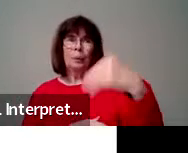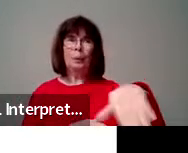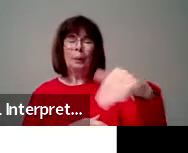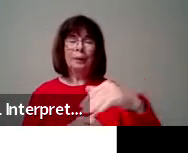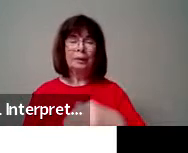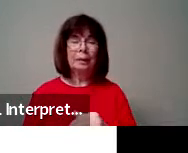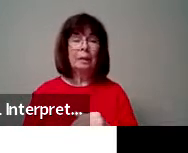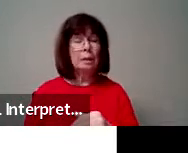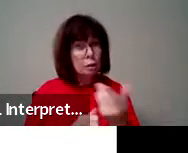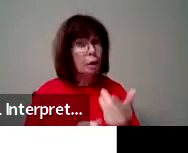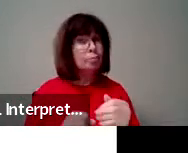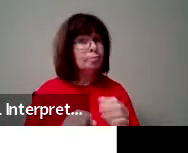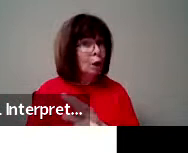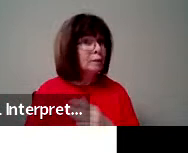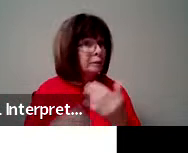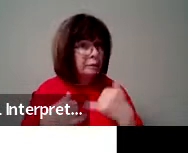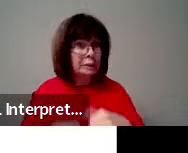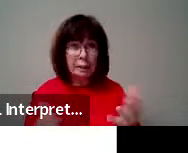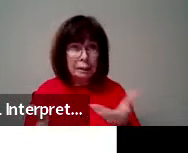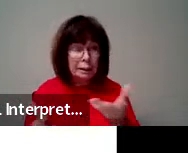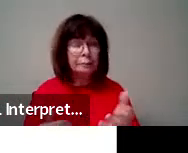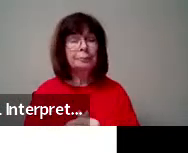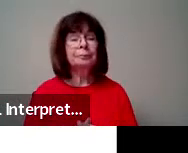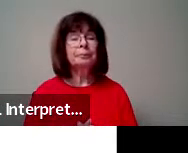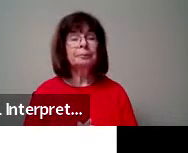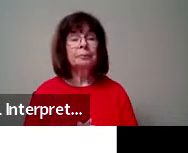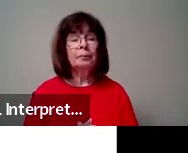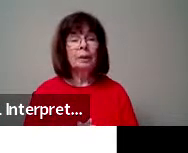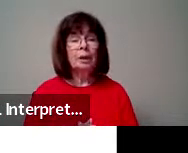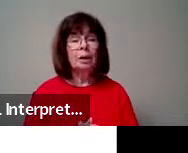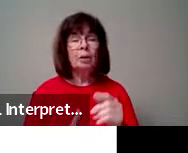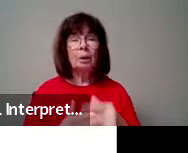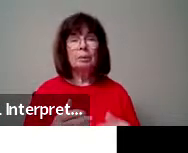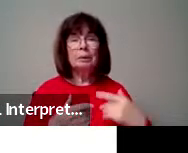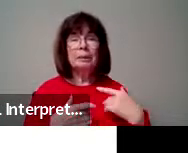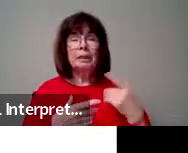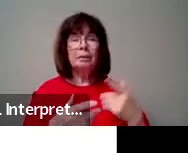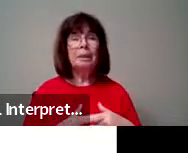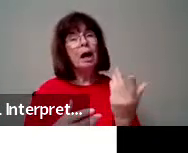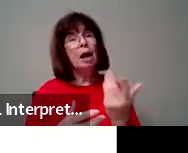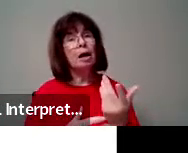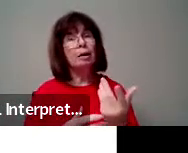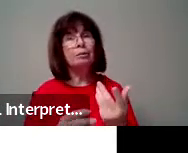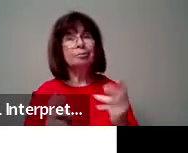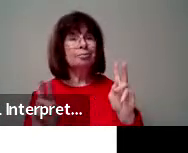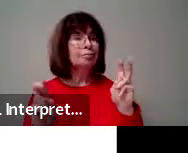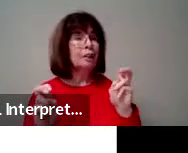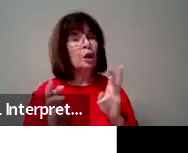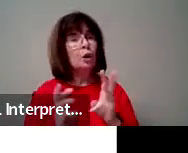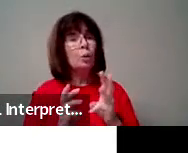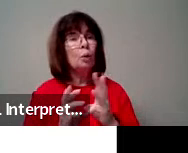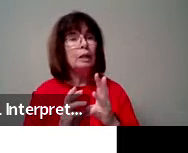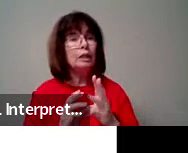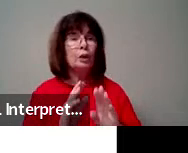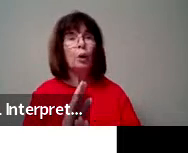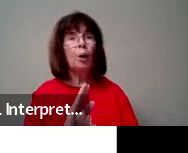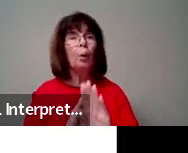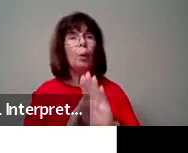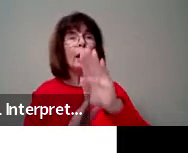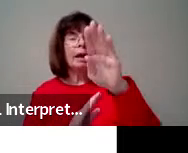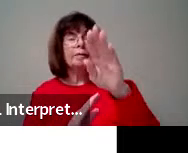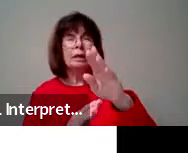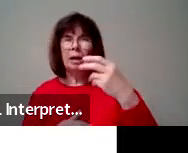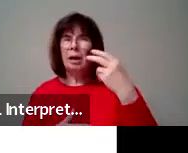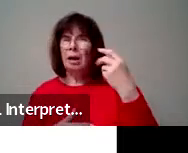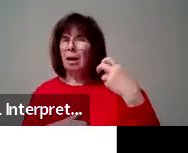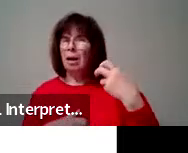So COVID is around. We are seeing what is likely going to be our main winter wave. Hard to predict the future.